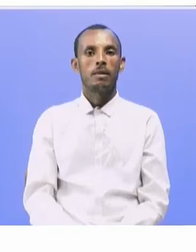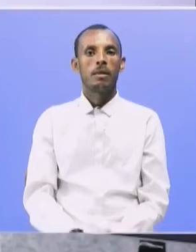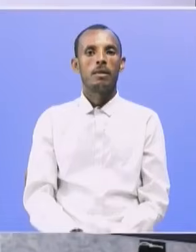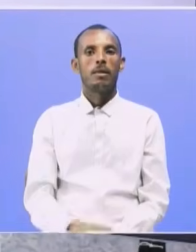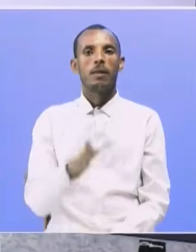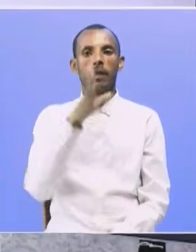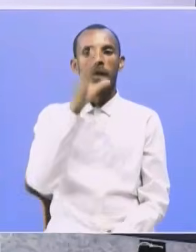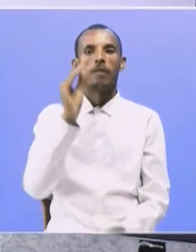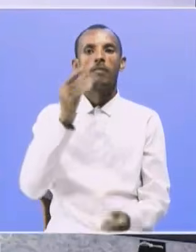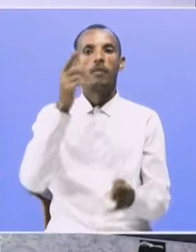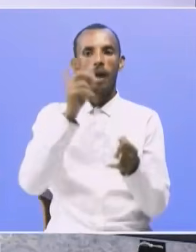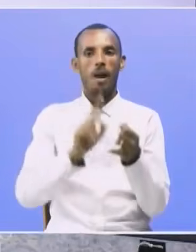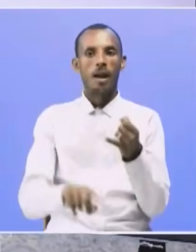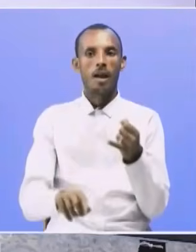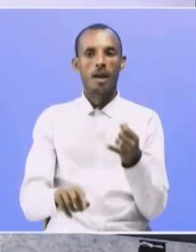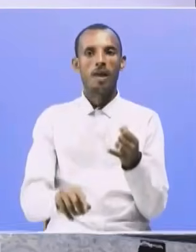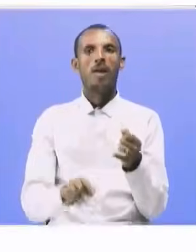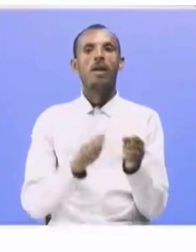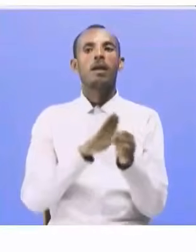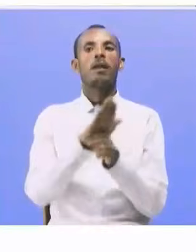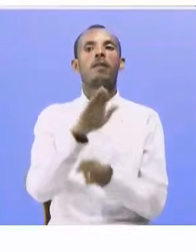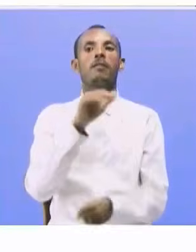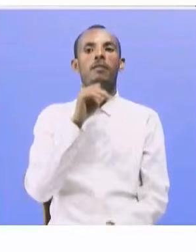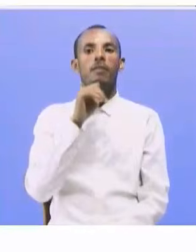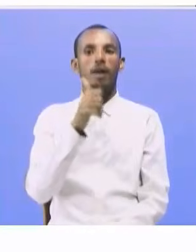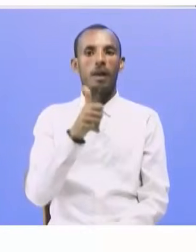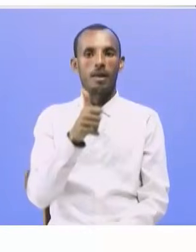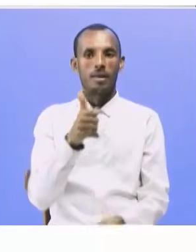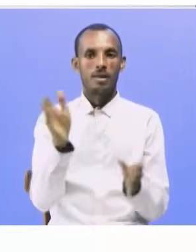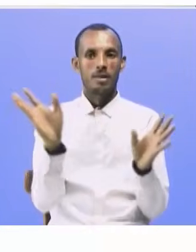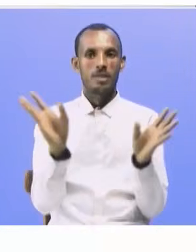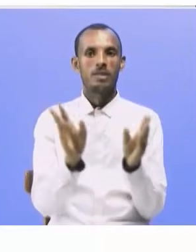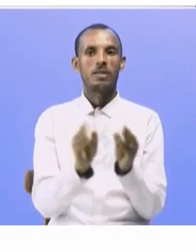And finally, infinite set